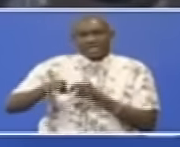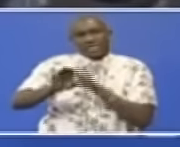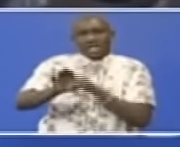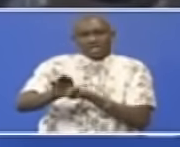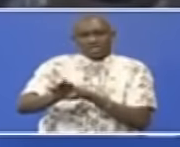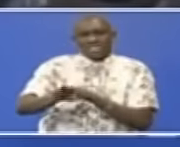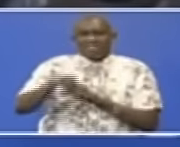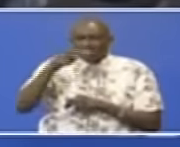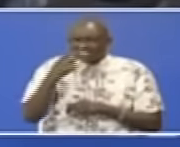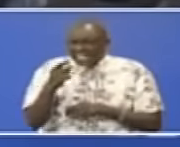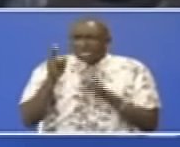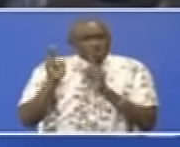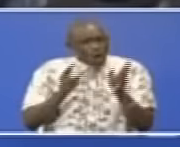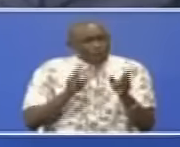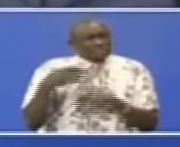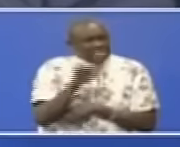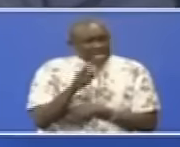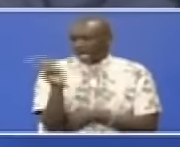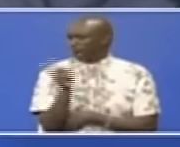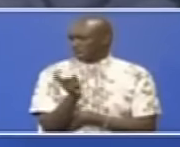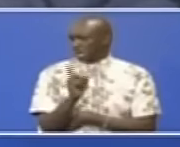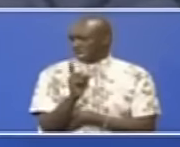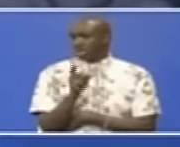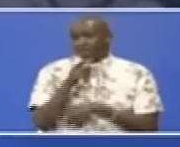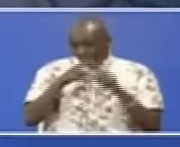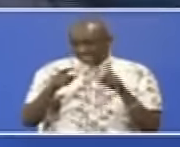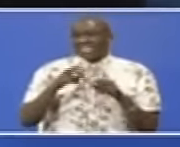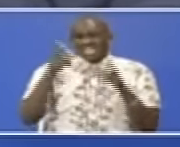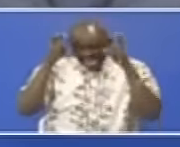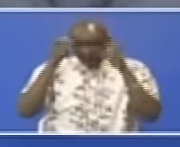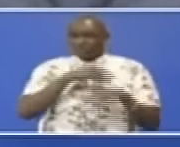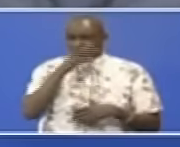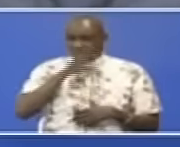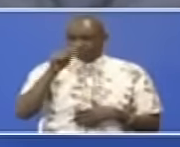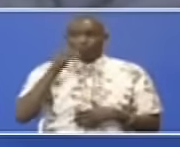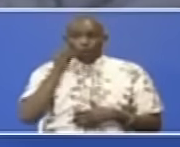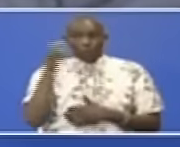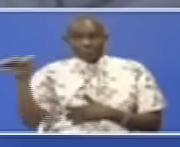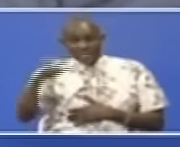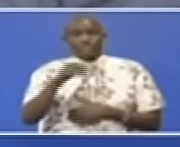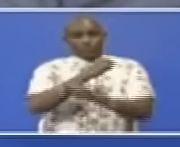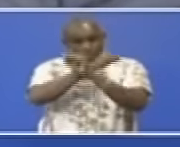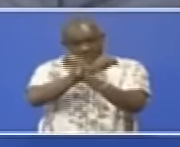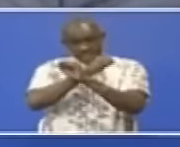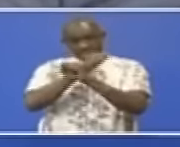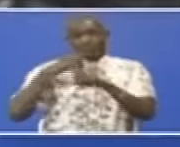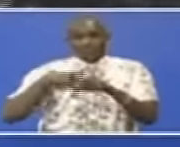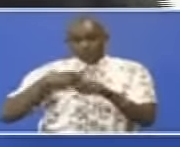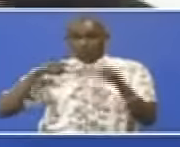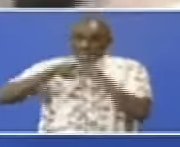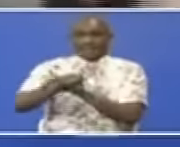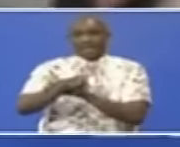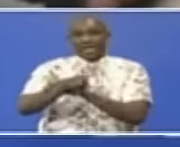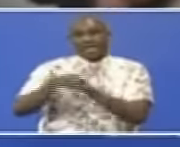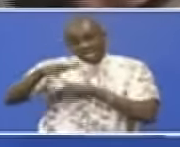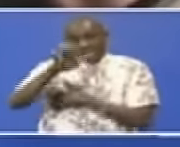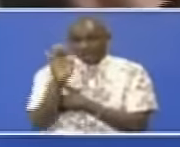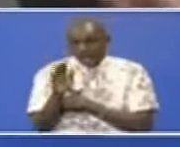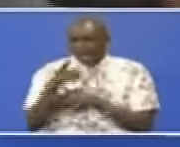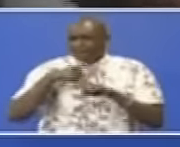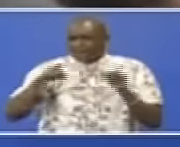says this was no ordinary snake, but an evil spell placed on the homestead to guard against trespassers. Although residents